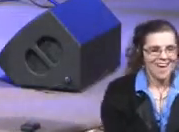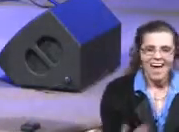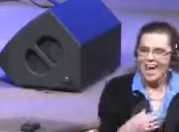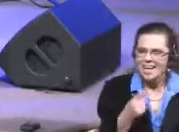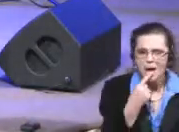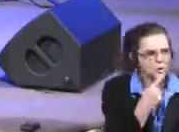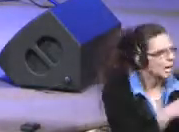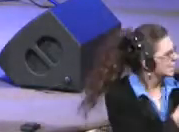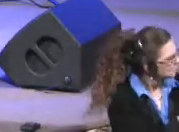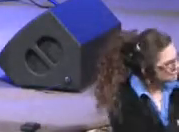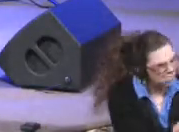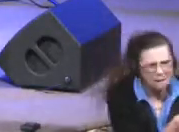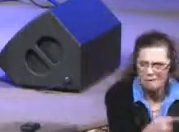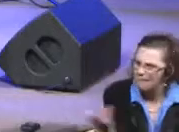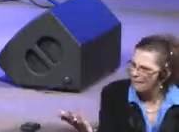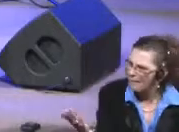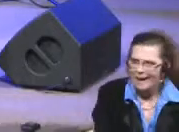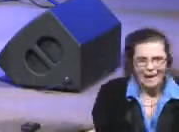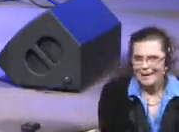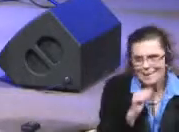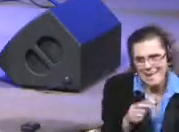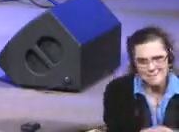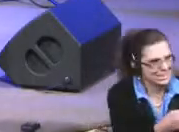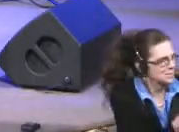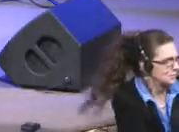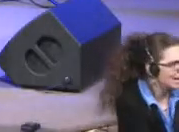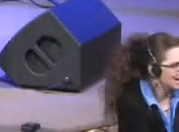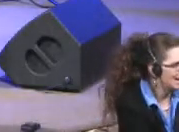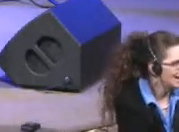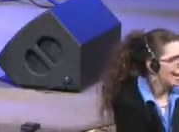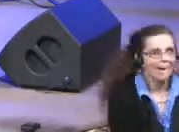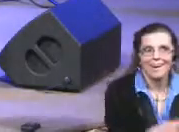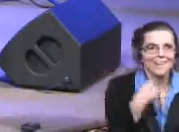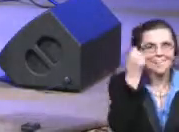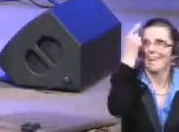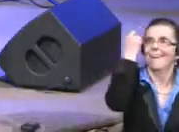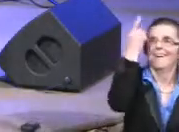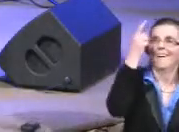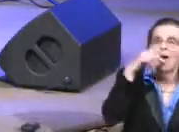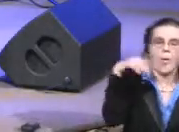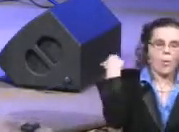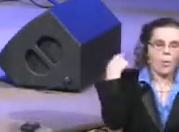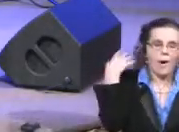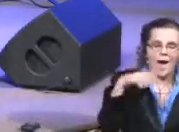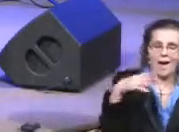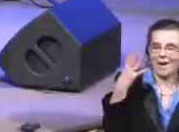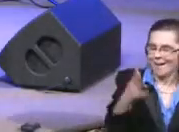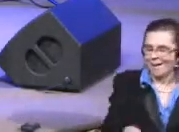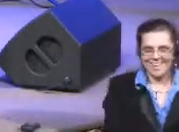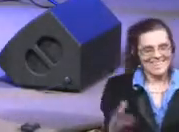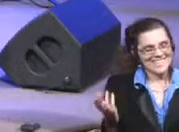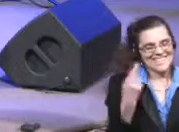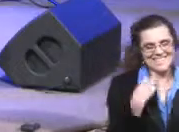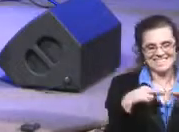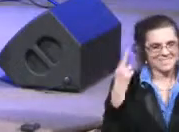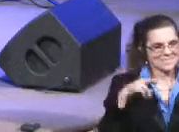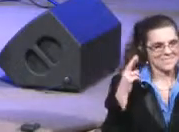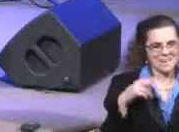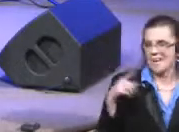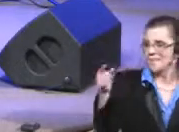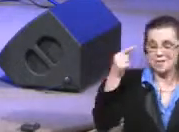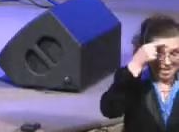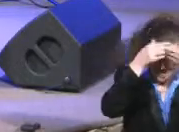I could describe him to you. He's indescribable. He's incomprehensible. He's invincible. He's irresistible. You can't get him